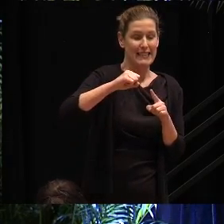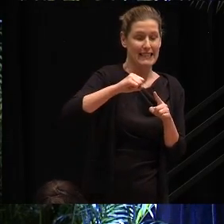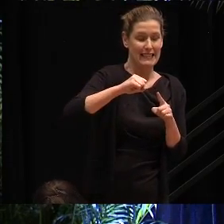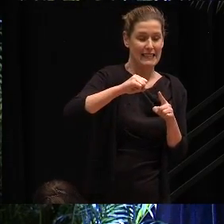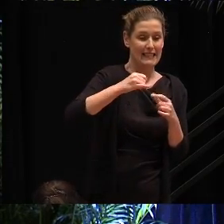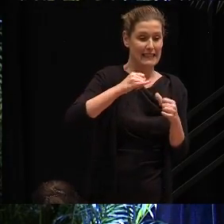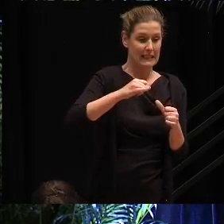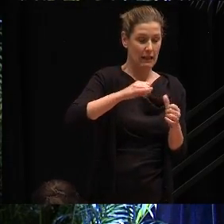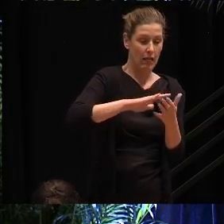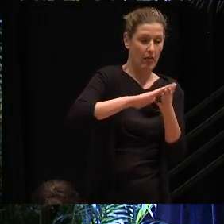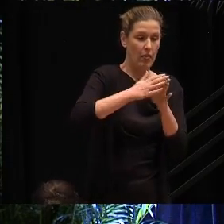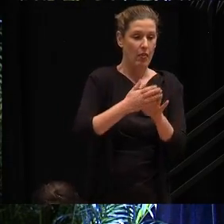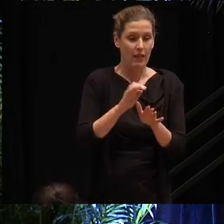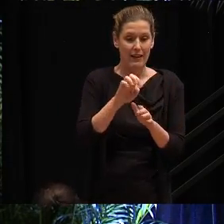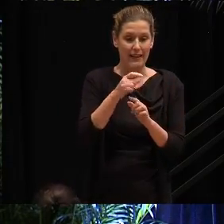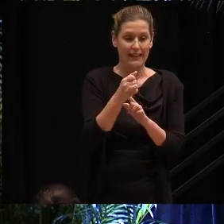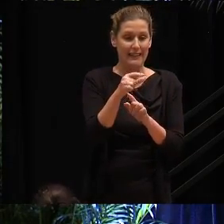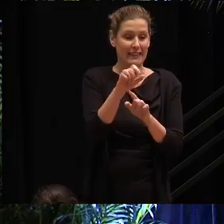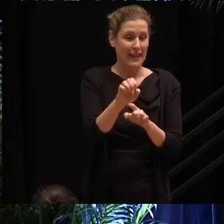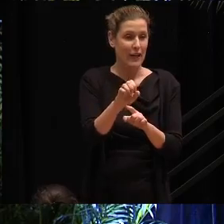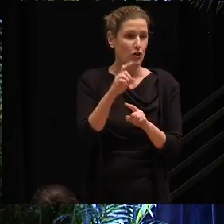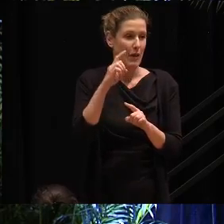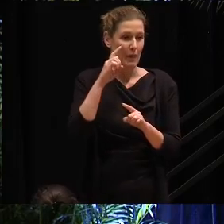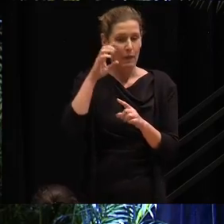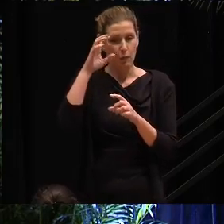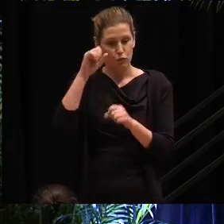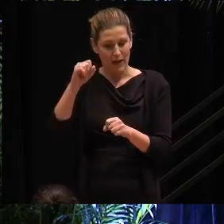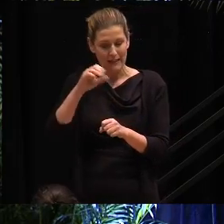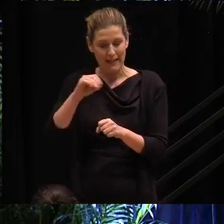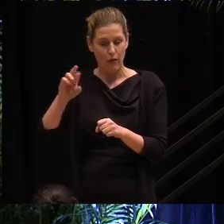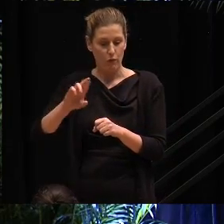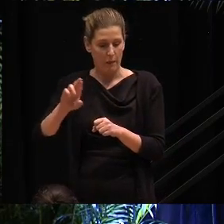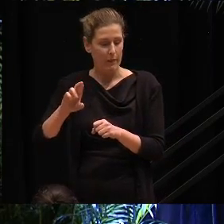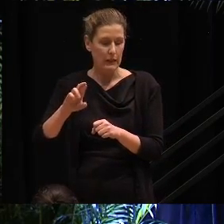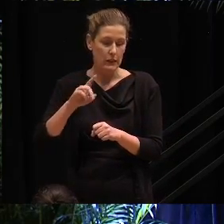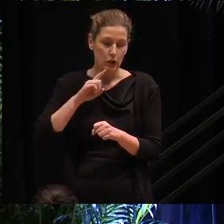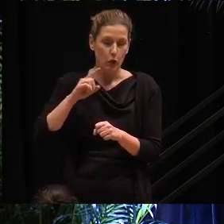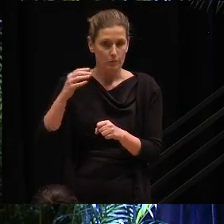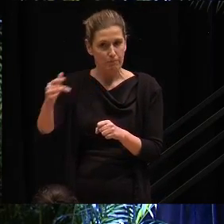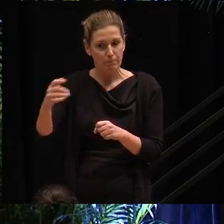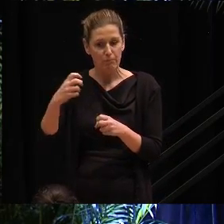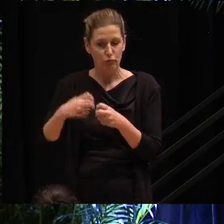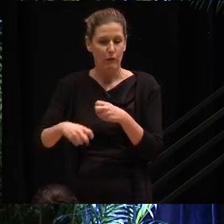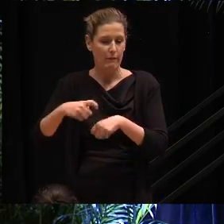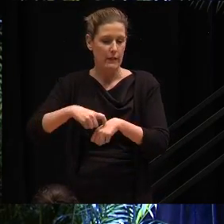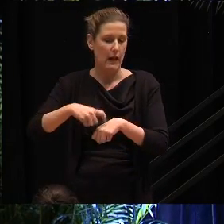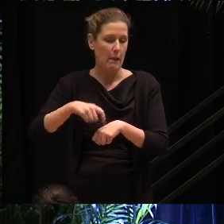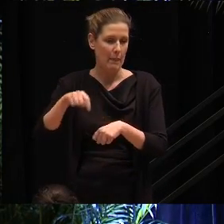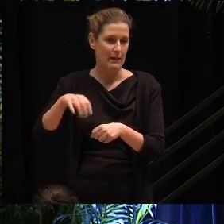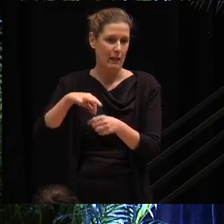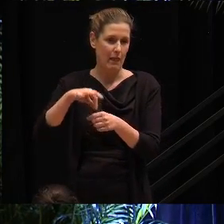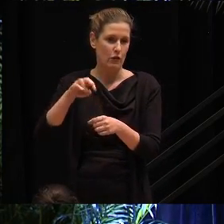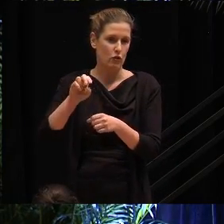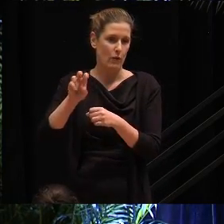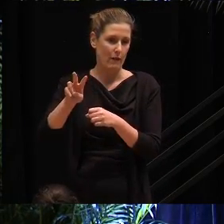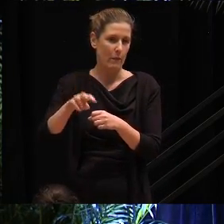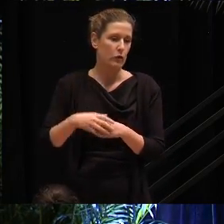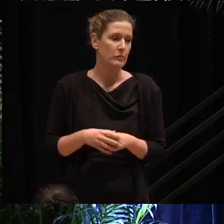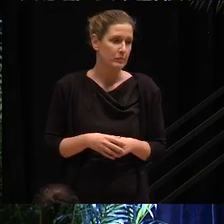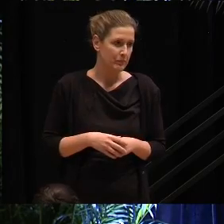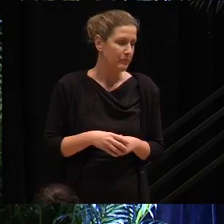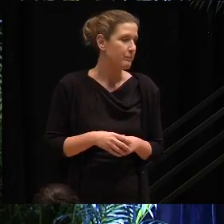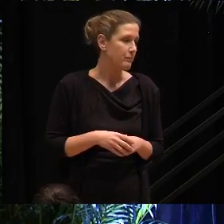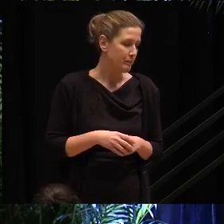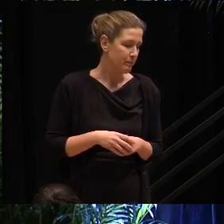into engage, I do believe that the president and the president's party are in for a rough time this coming November. Well, despite all the controversy associated